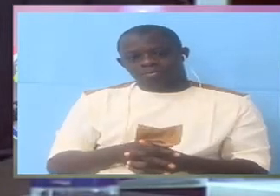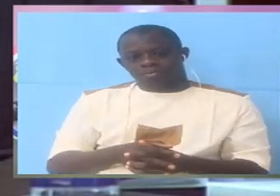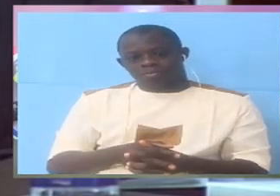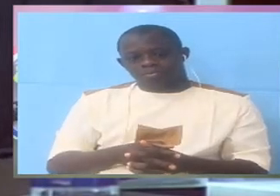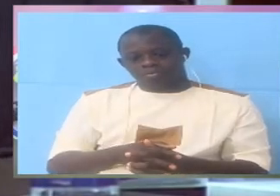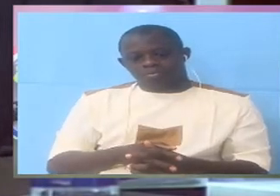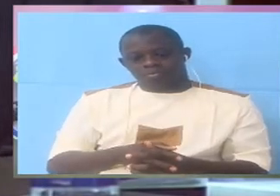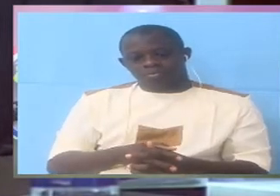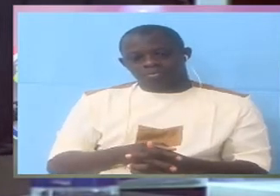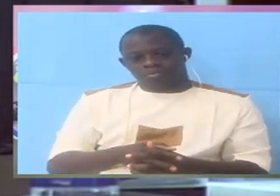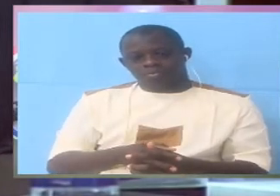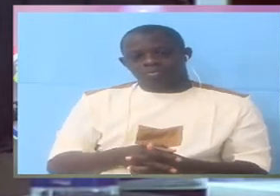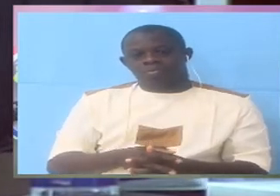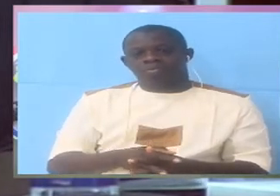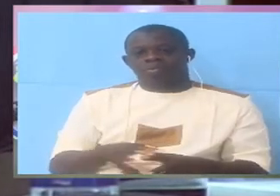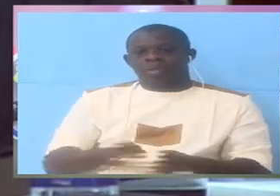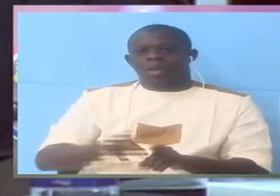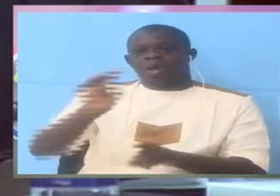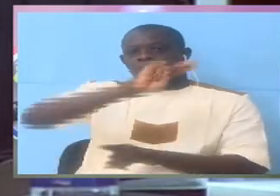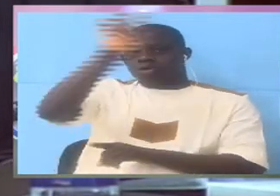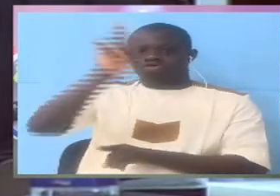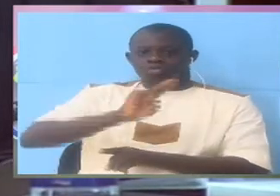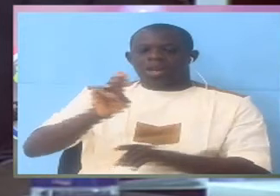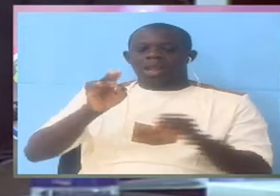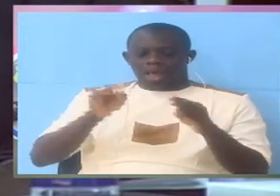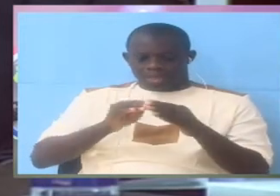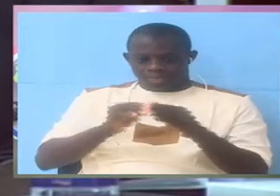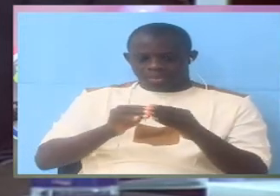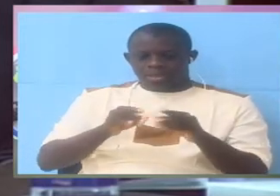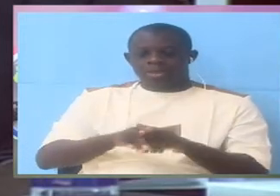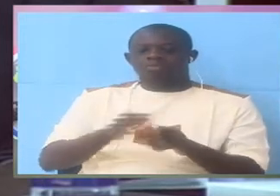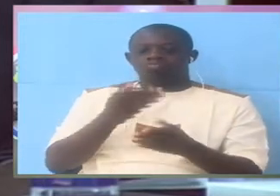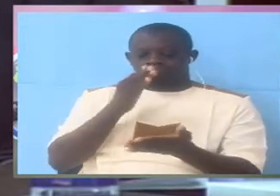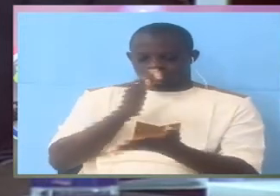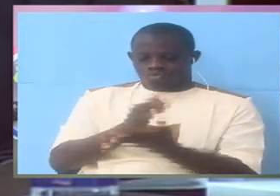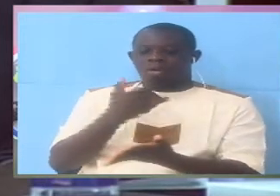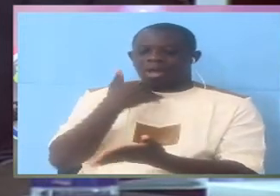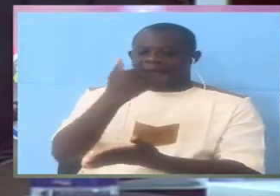that the National Assembly asked us to look into